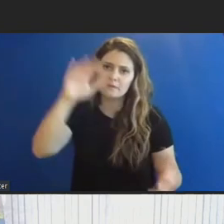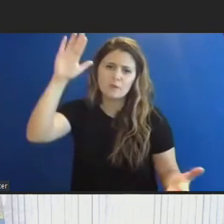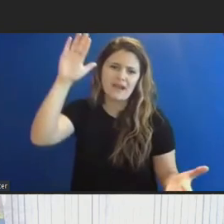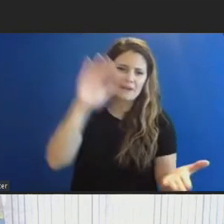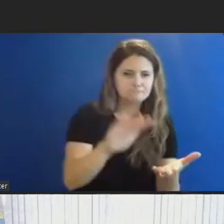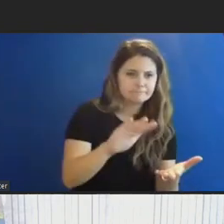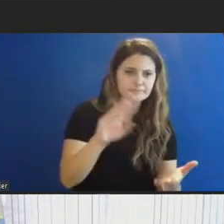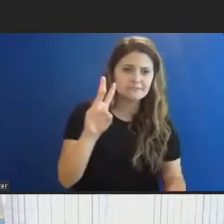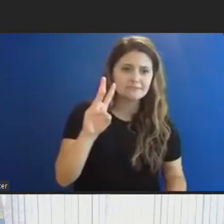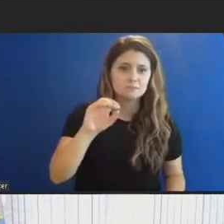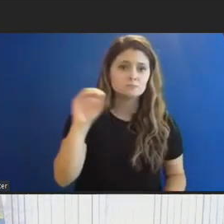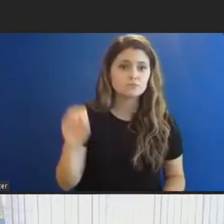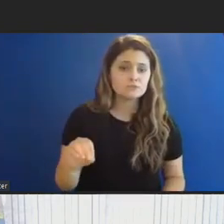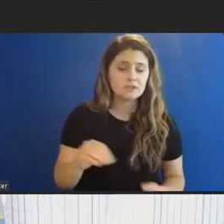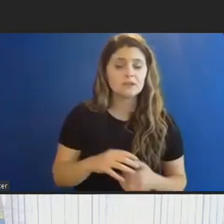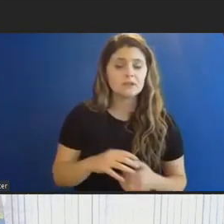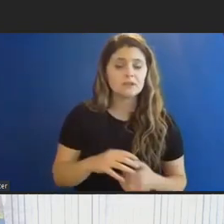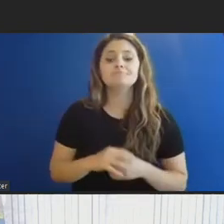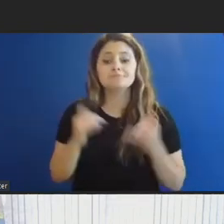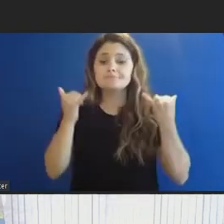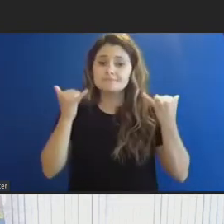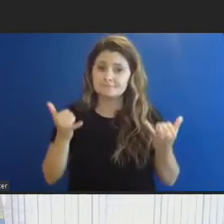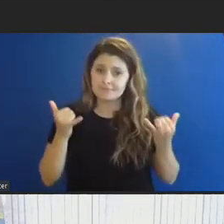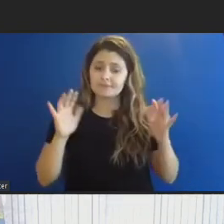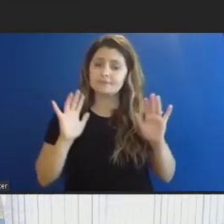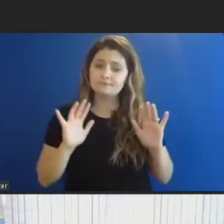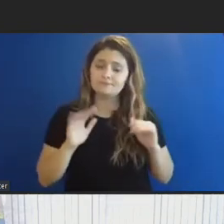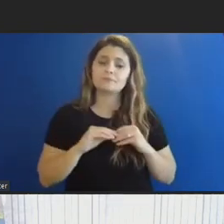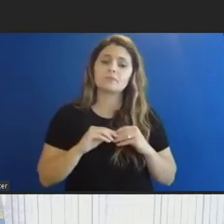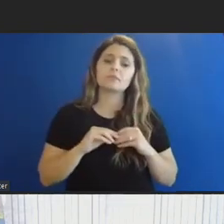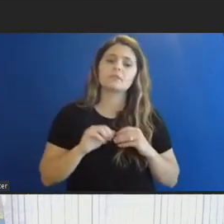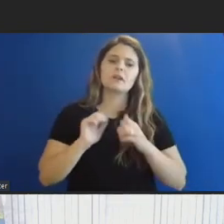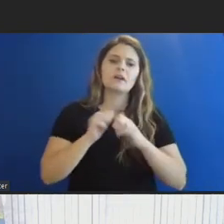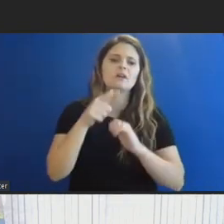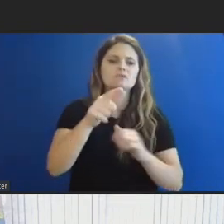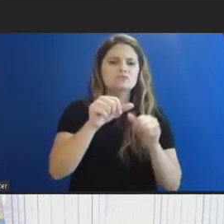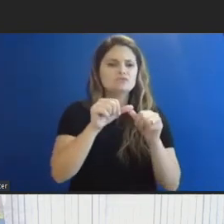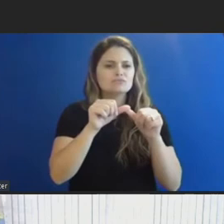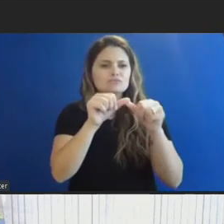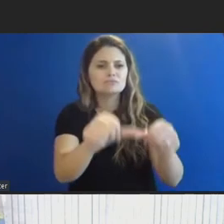percentage. With that being said, how can you continue